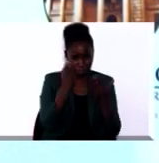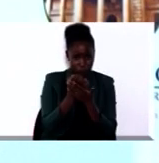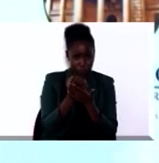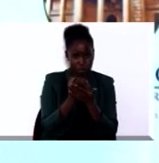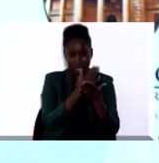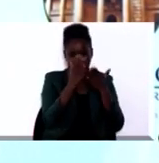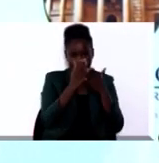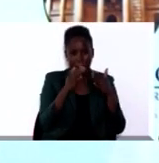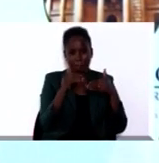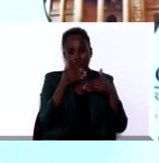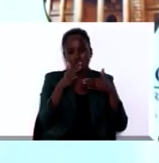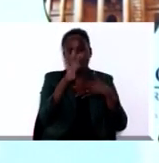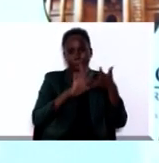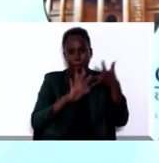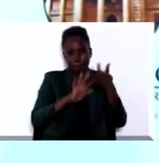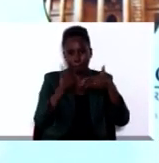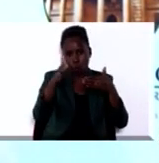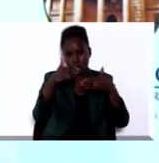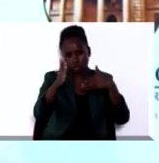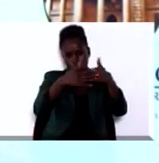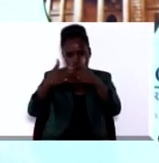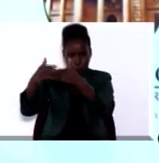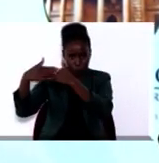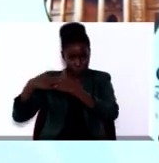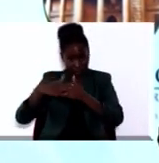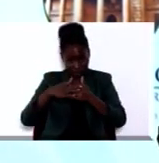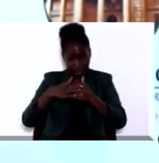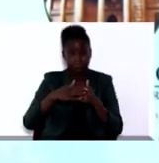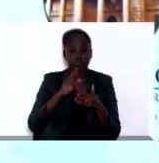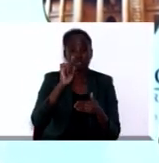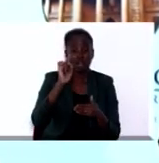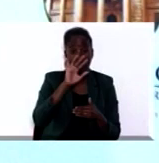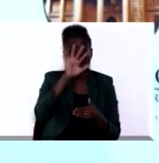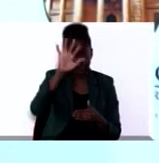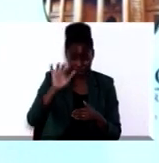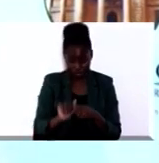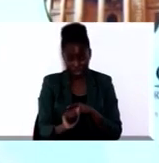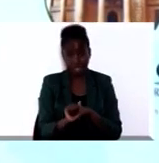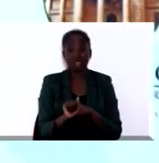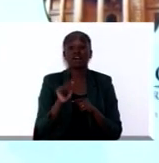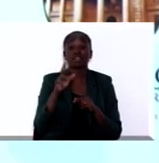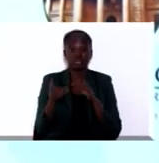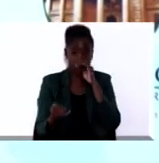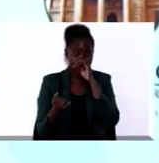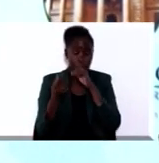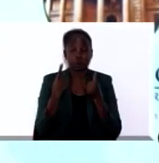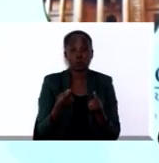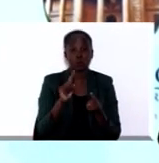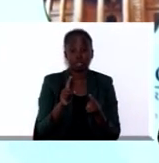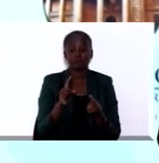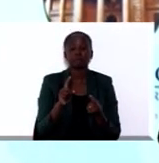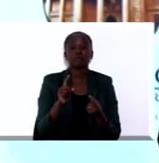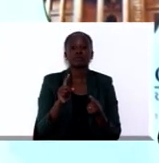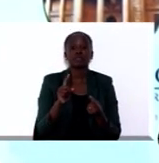their borders, Africa faces enormous prospects. The Africa Continental Free Trade Area is